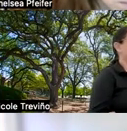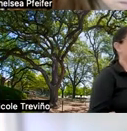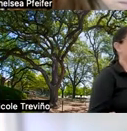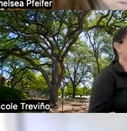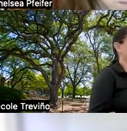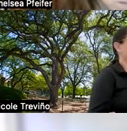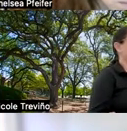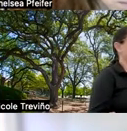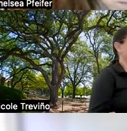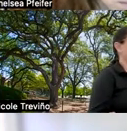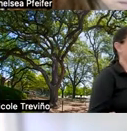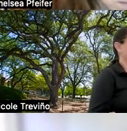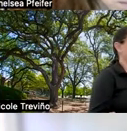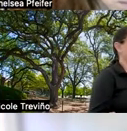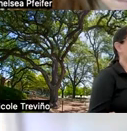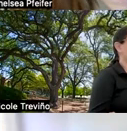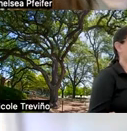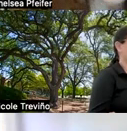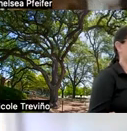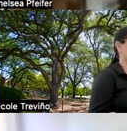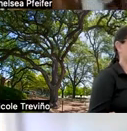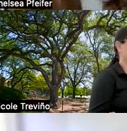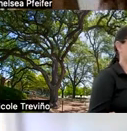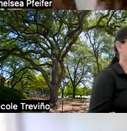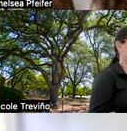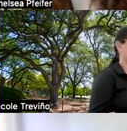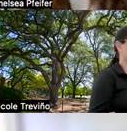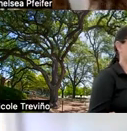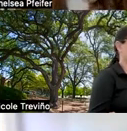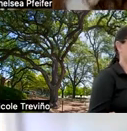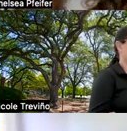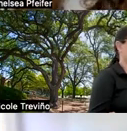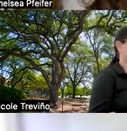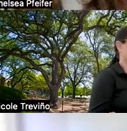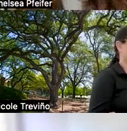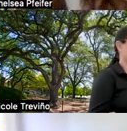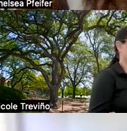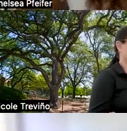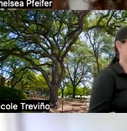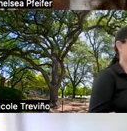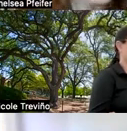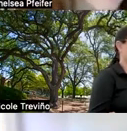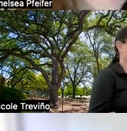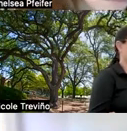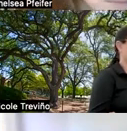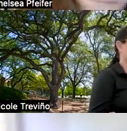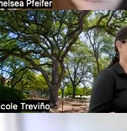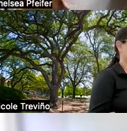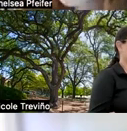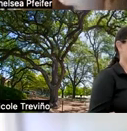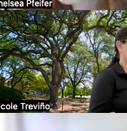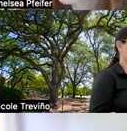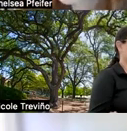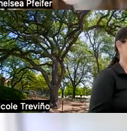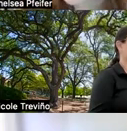relationships, good caregivers, qualified, dedicated staff. There's a thread there. There's a common thread. Okay,